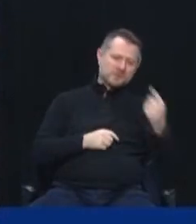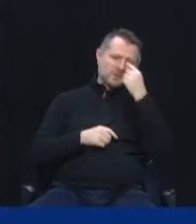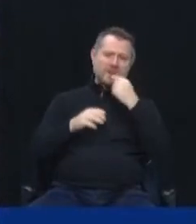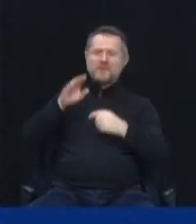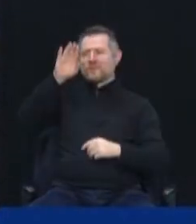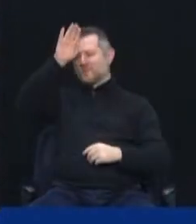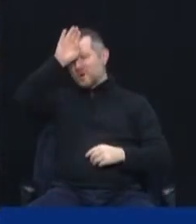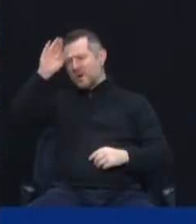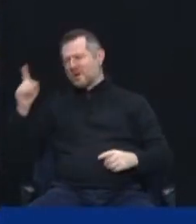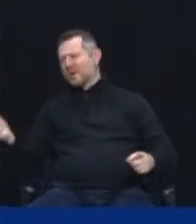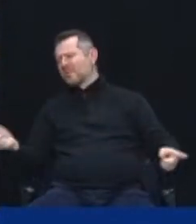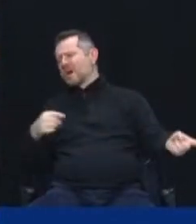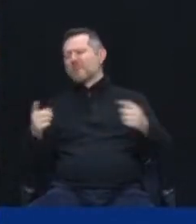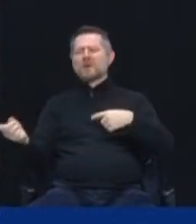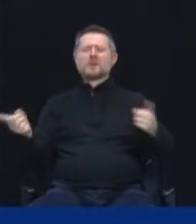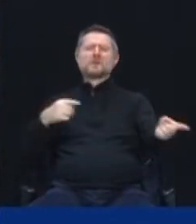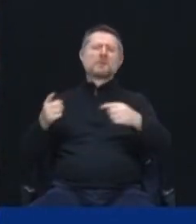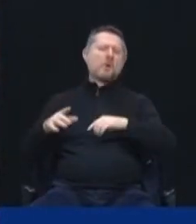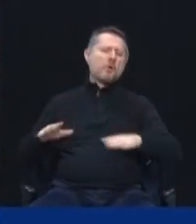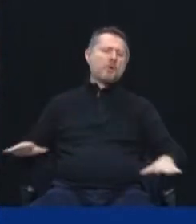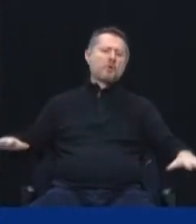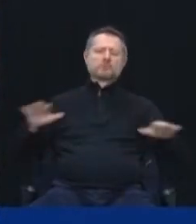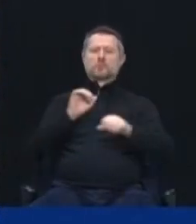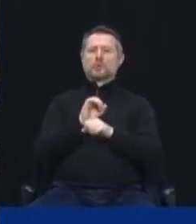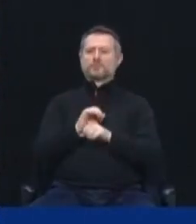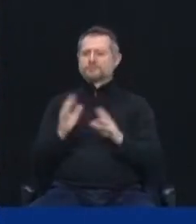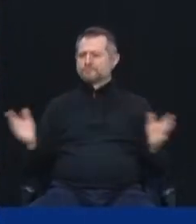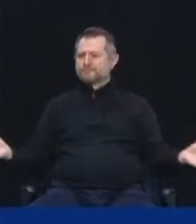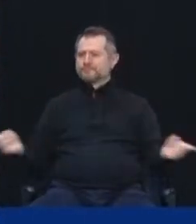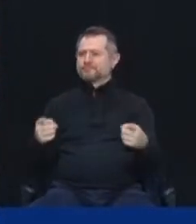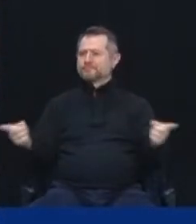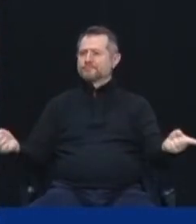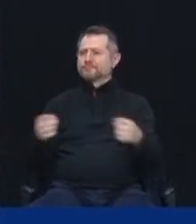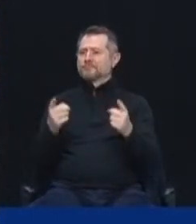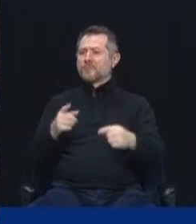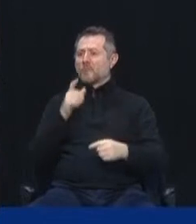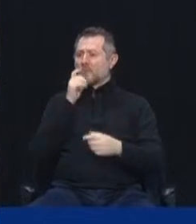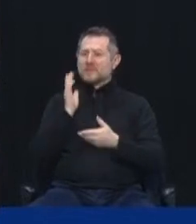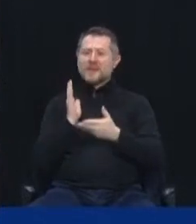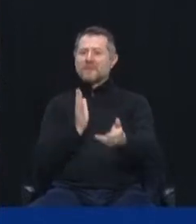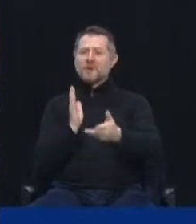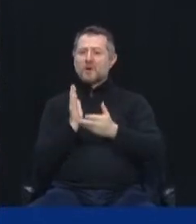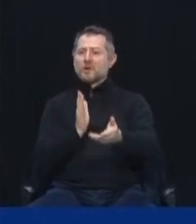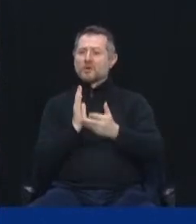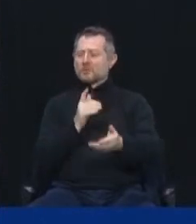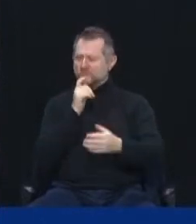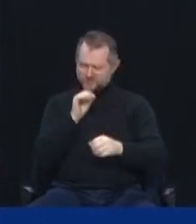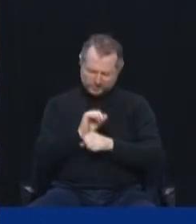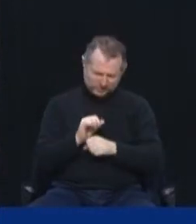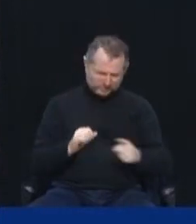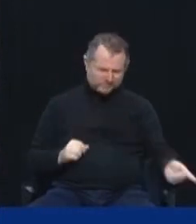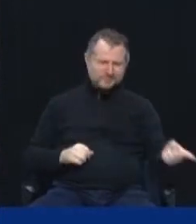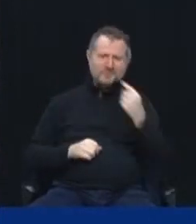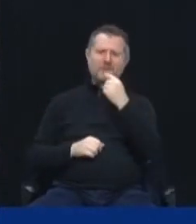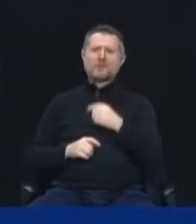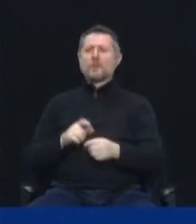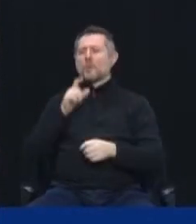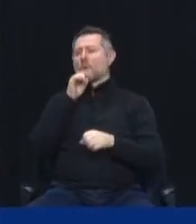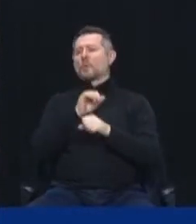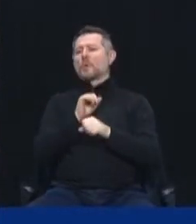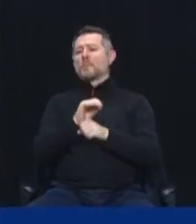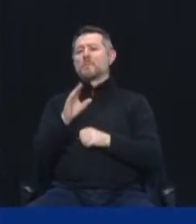have to go. You delivery worker, you have to go. You bodega